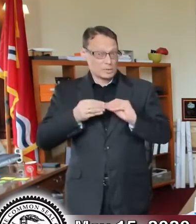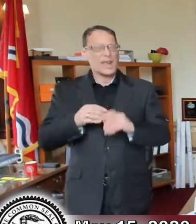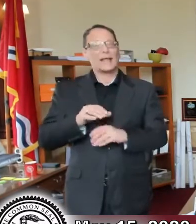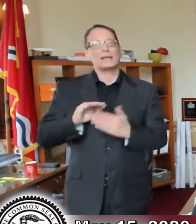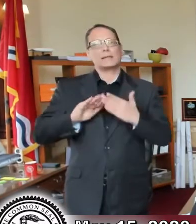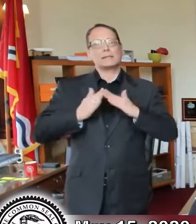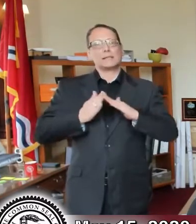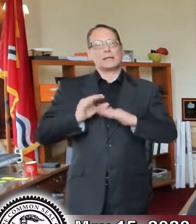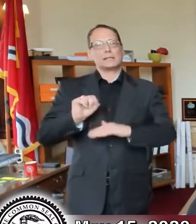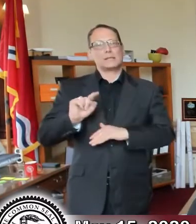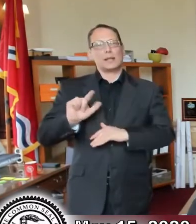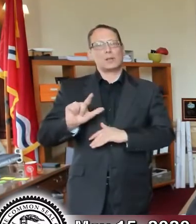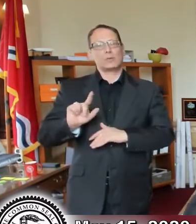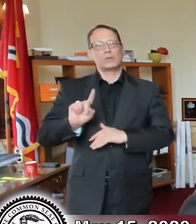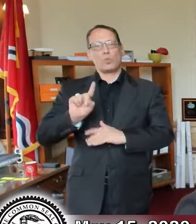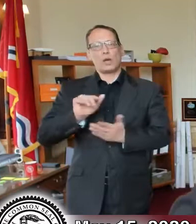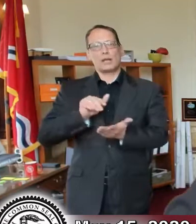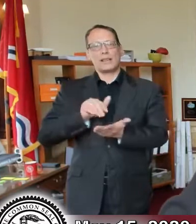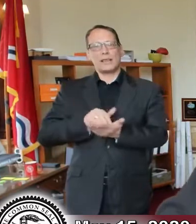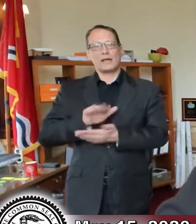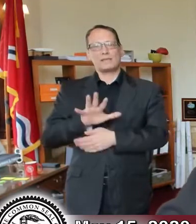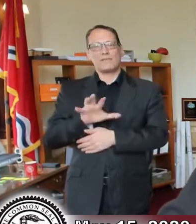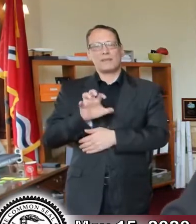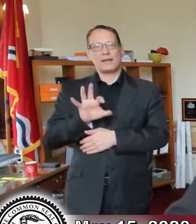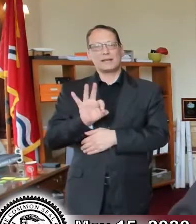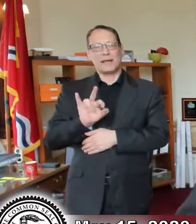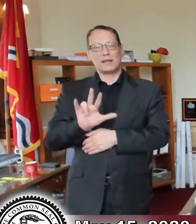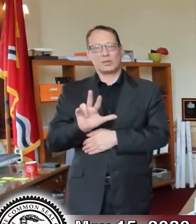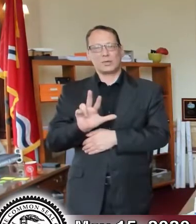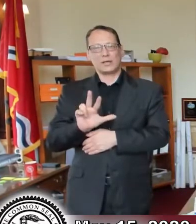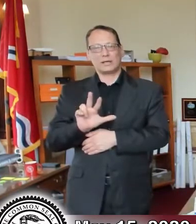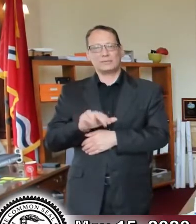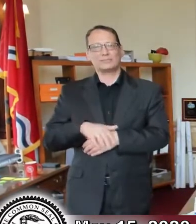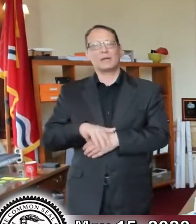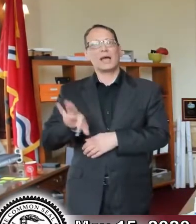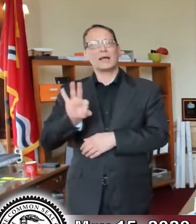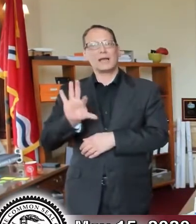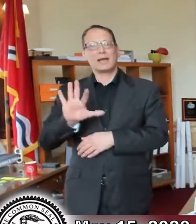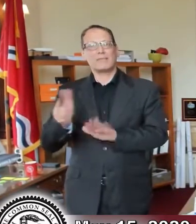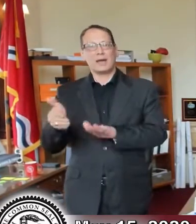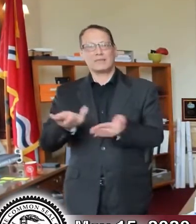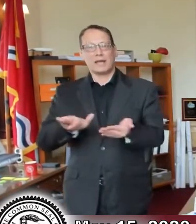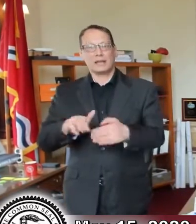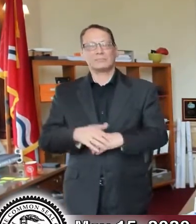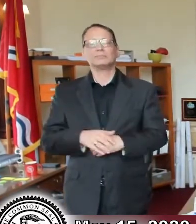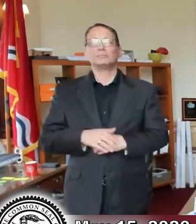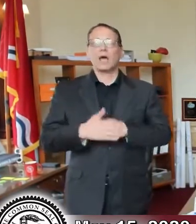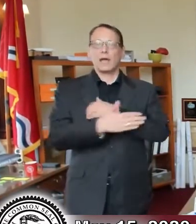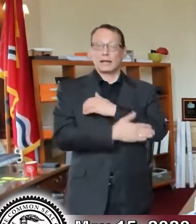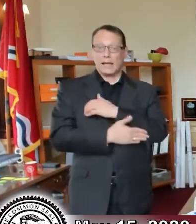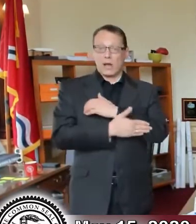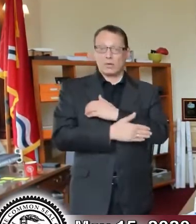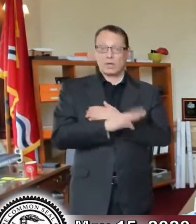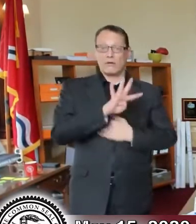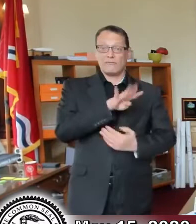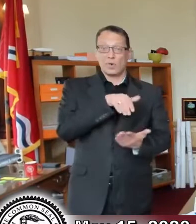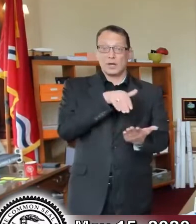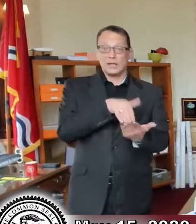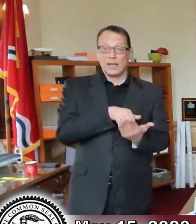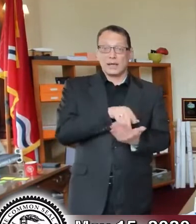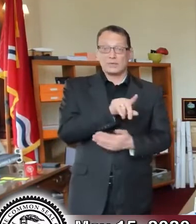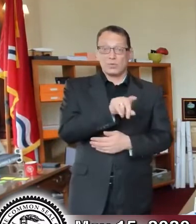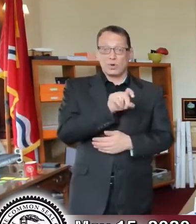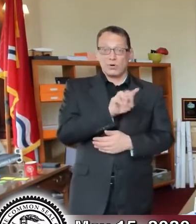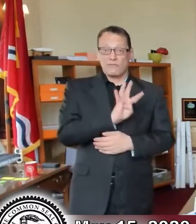of St. Louis has 1,593 cases and 95 deaths. St. Louis County has